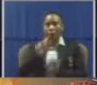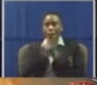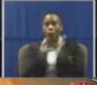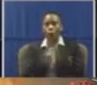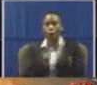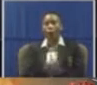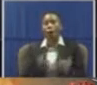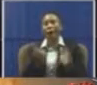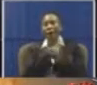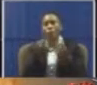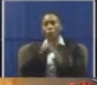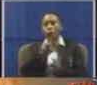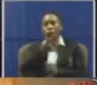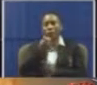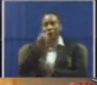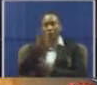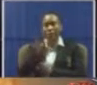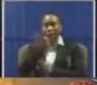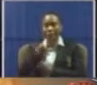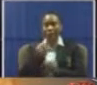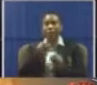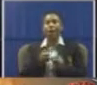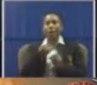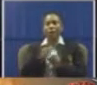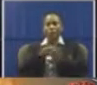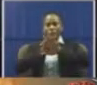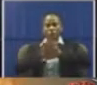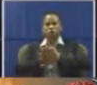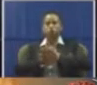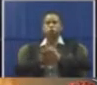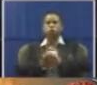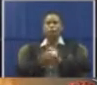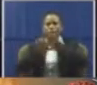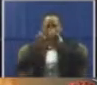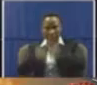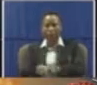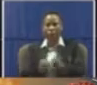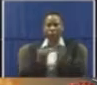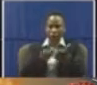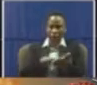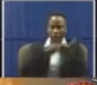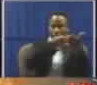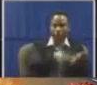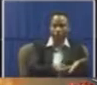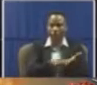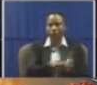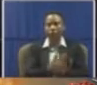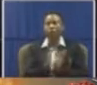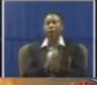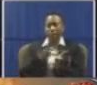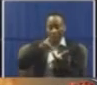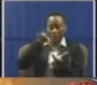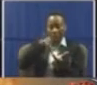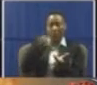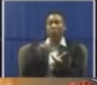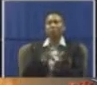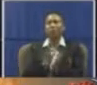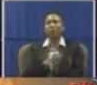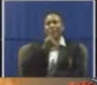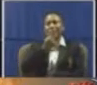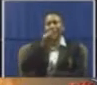to provide for the enforcement of the obligation to submit to the taking of a buccal sample and to